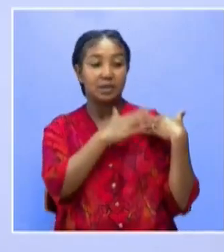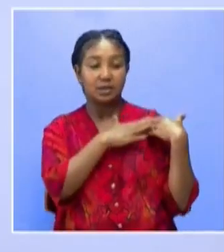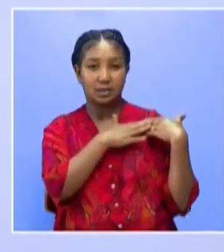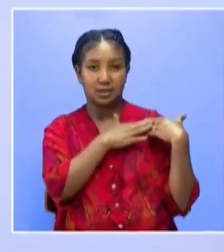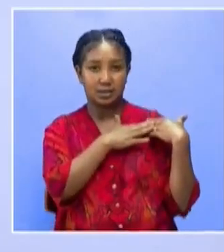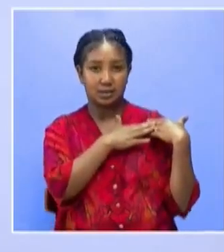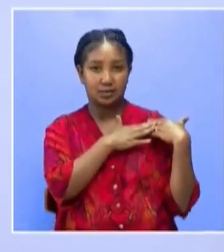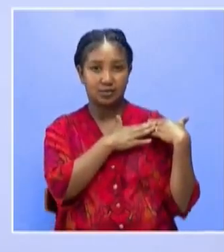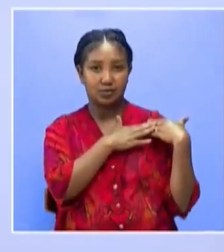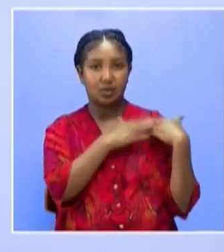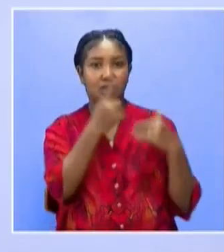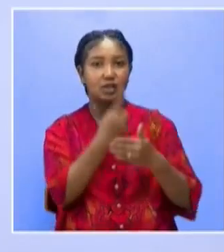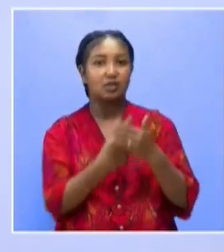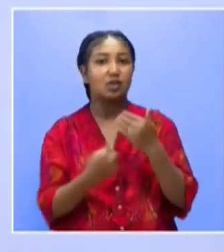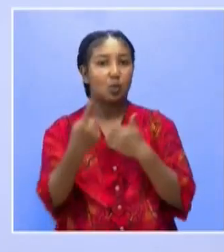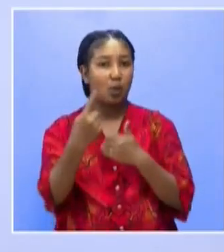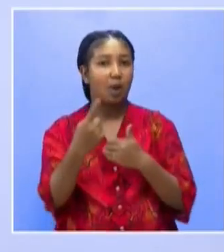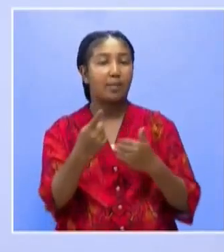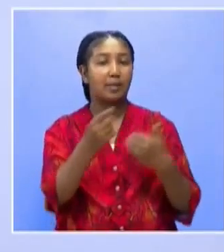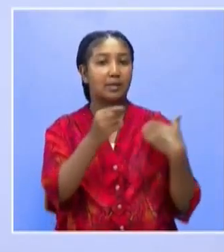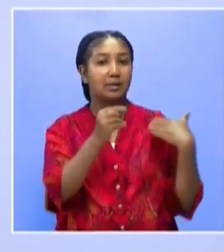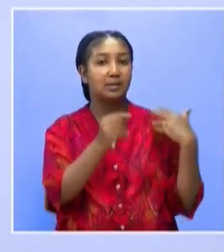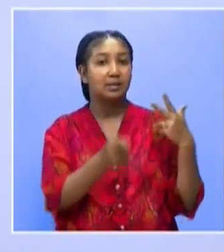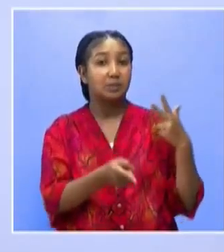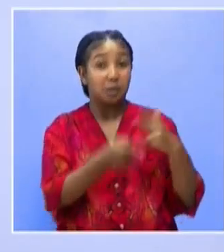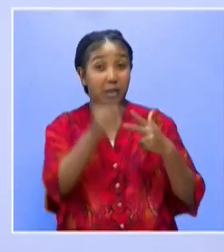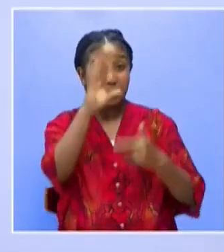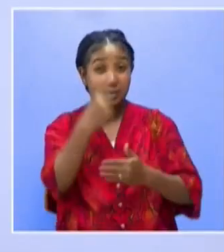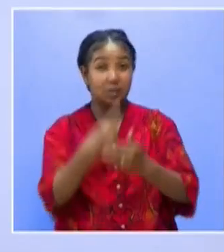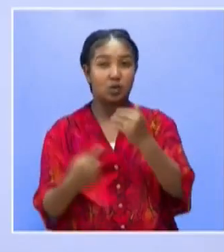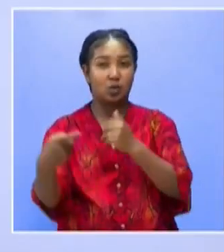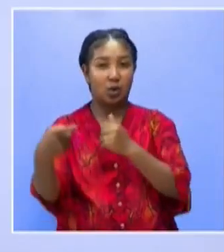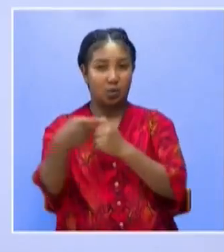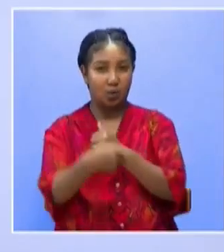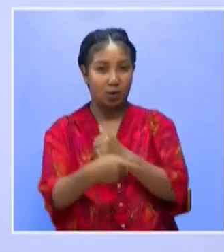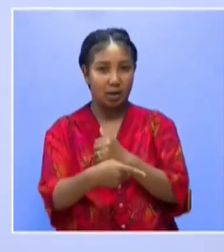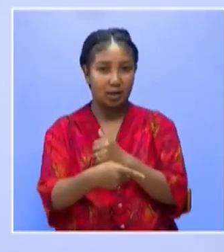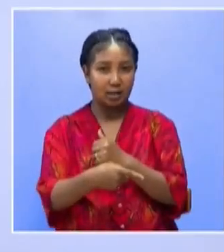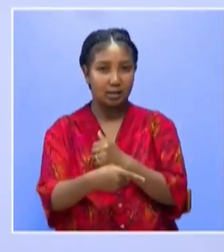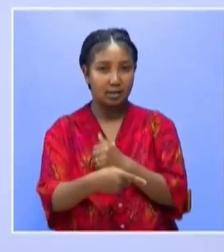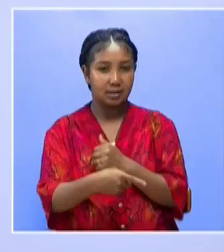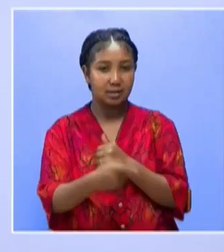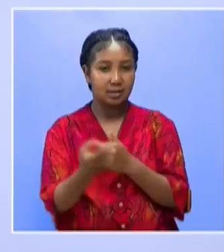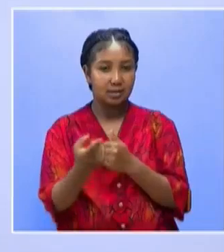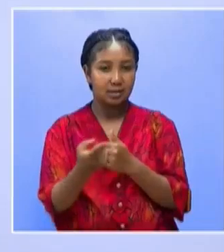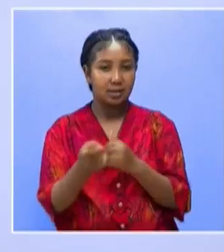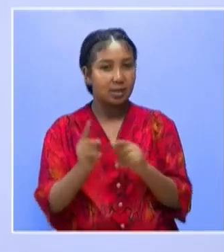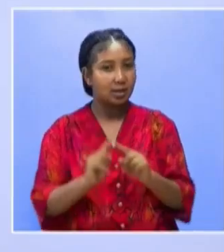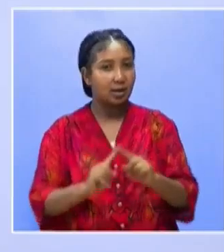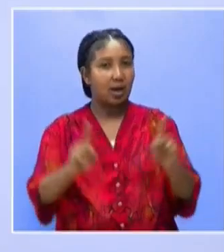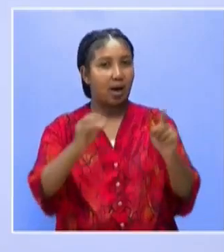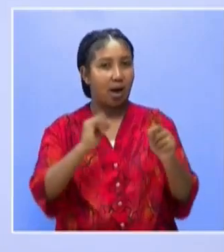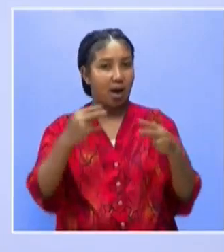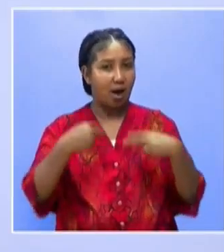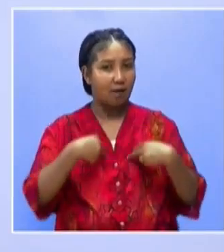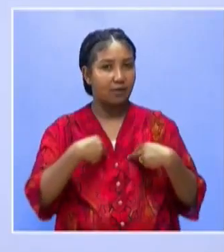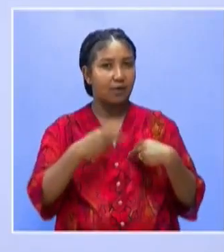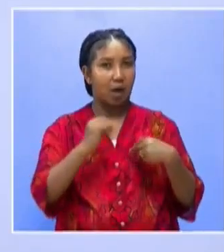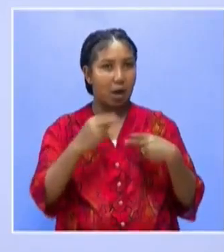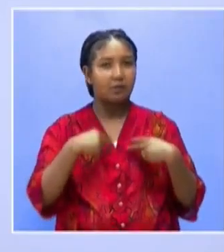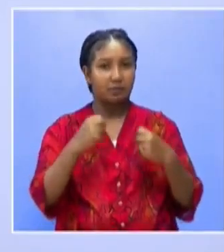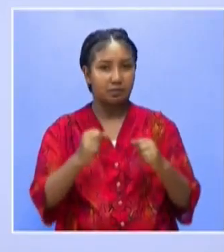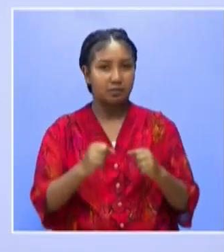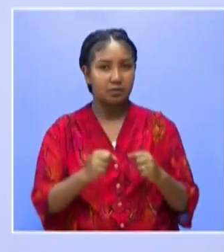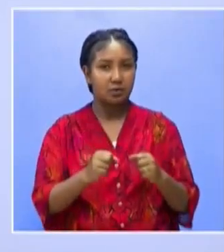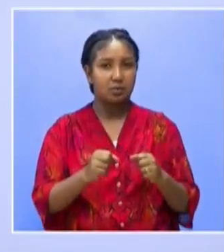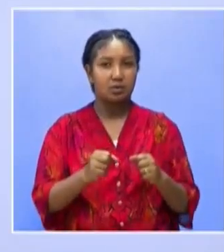is singular, I mean third person singular. This is an exceptional case. I have. We have to say I have. We